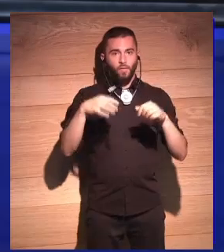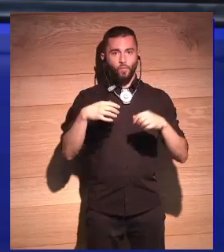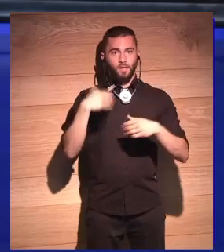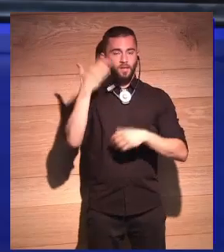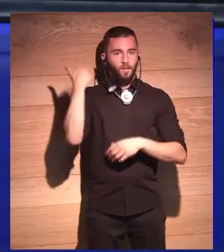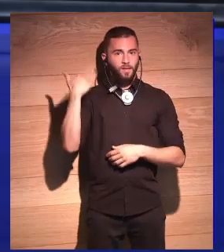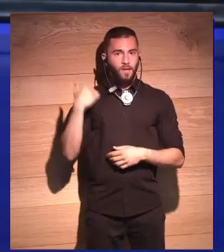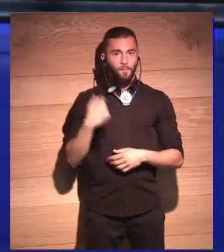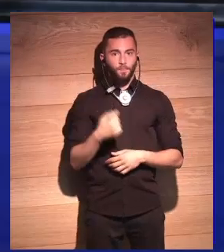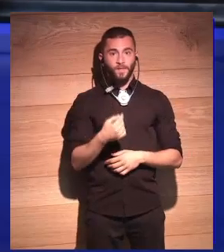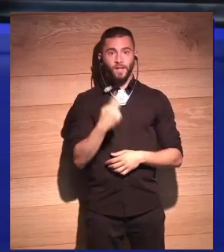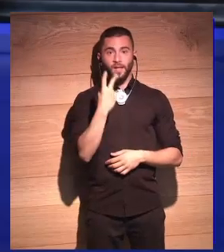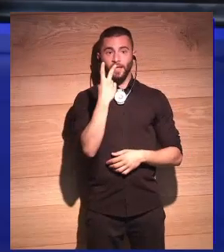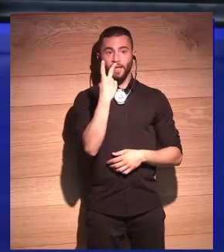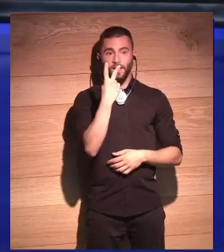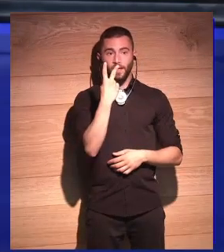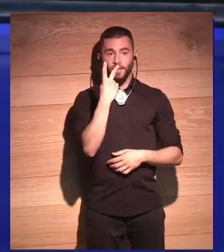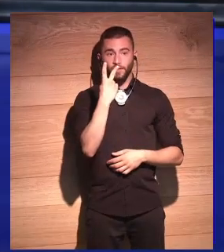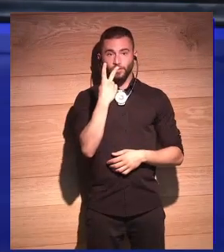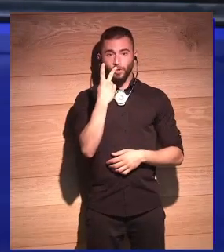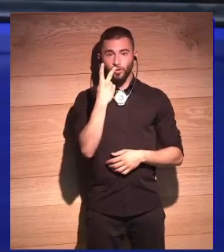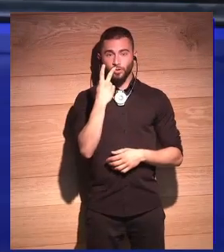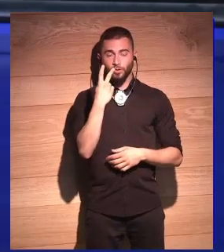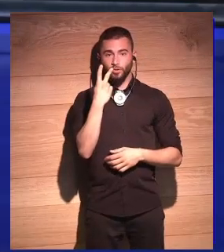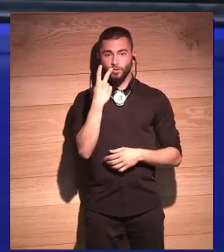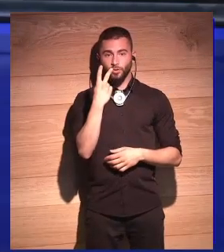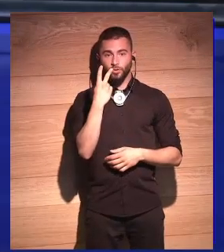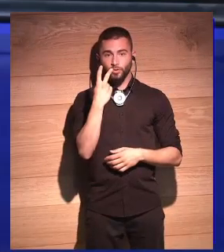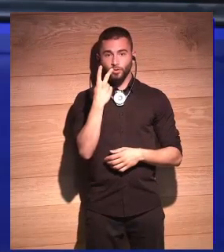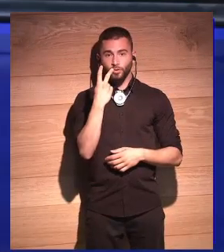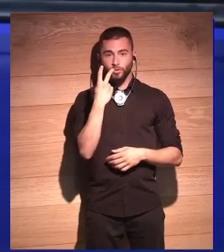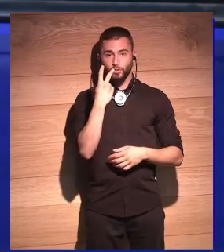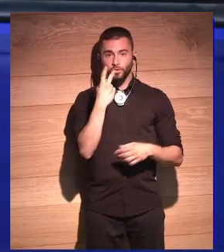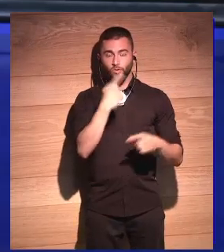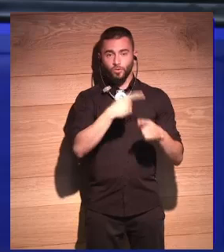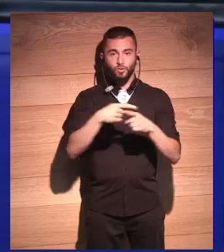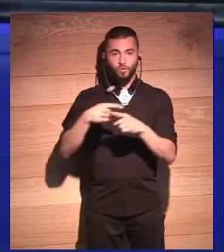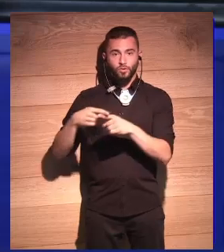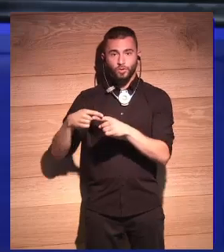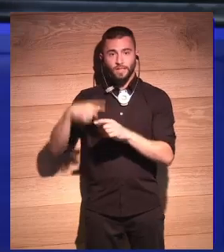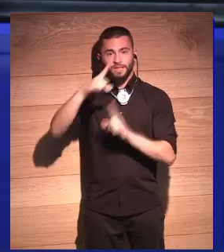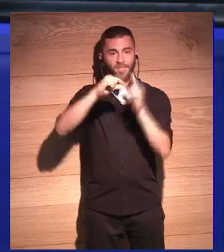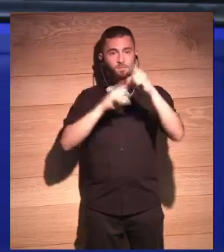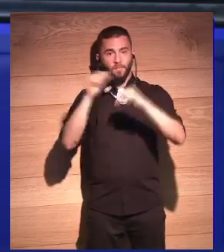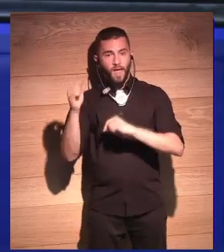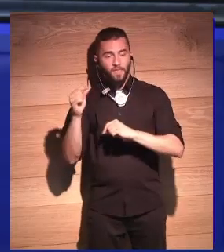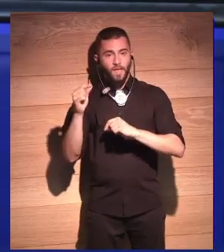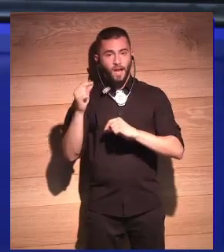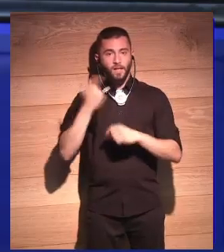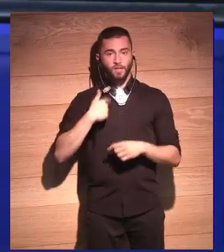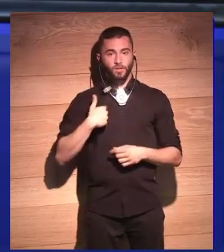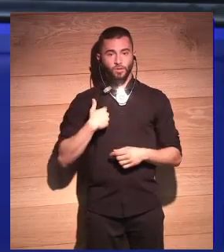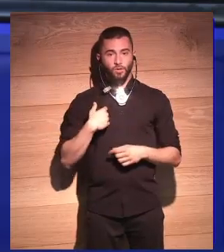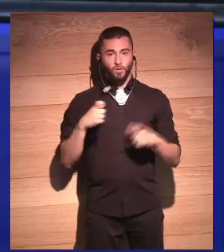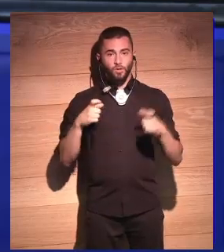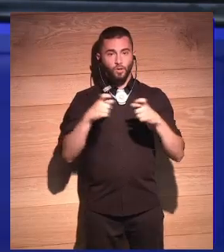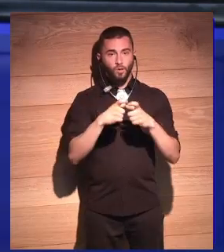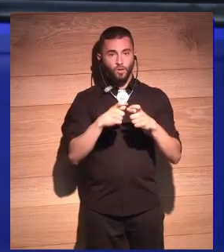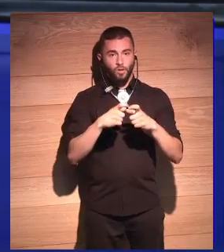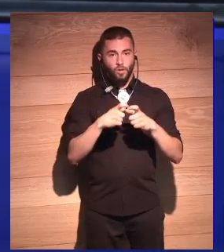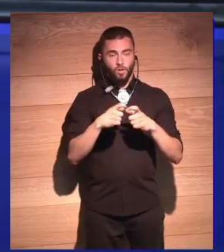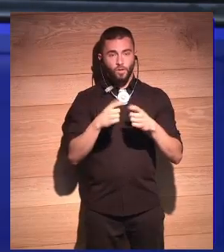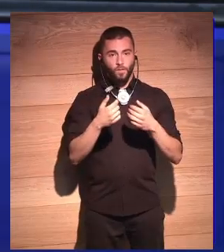I took out a loan and booked tickets to Florida. I was 19, didn't really